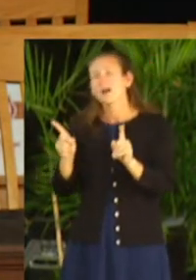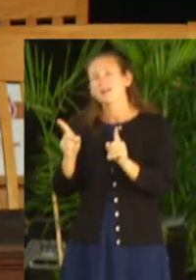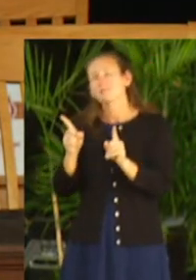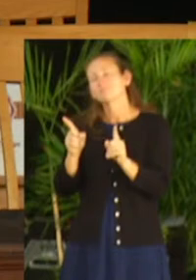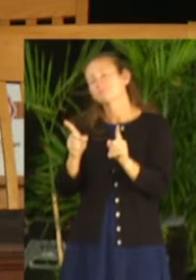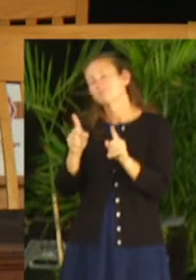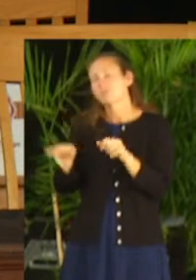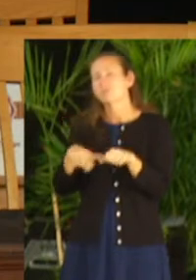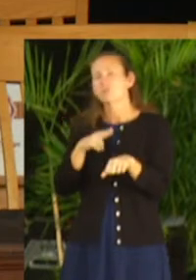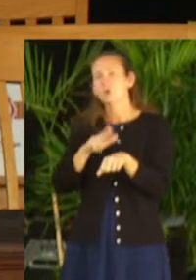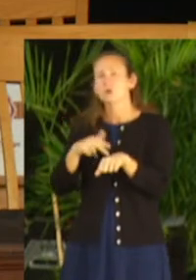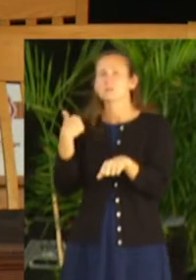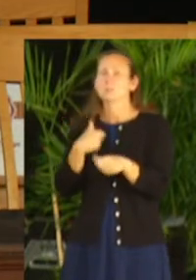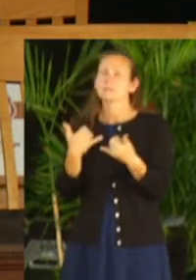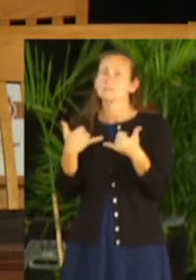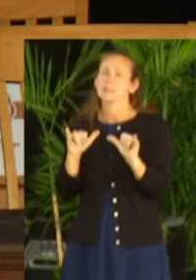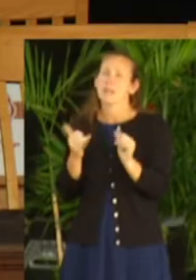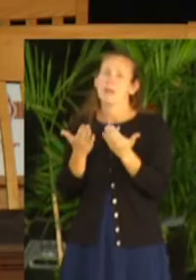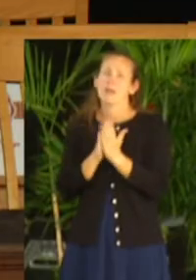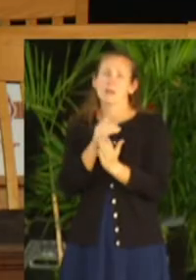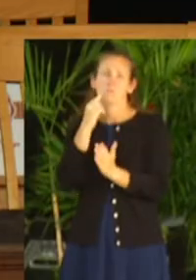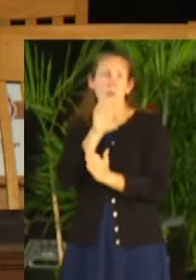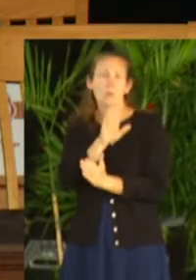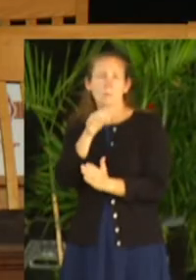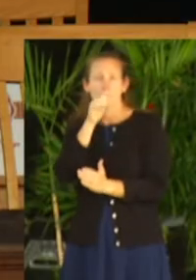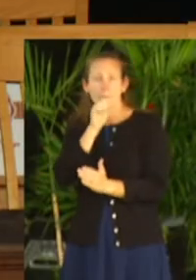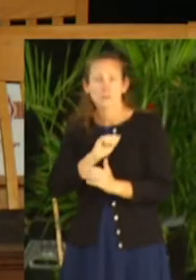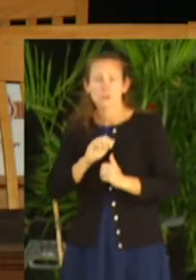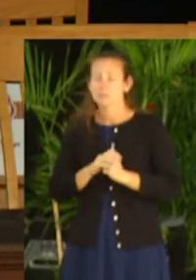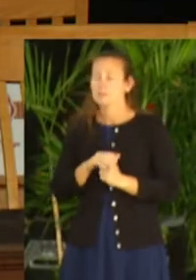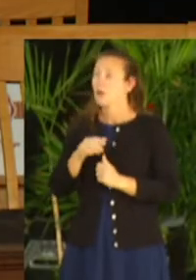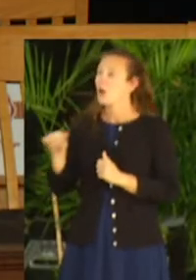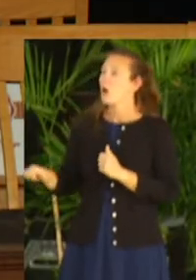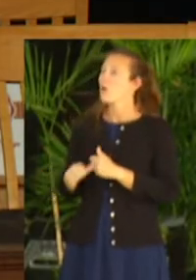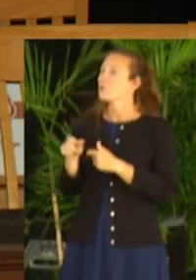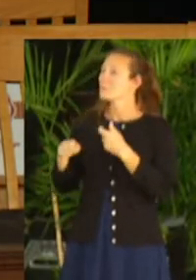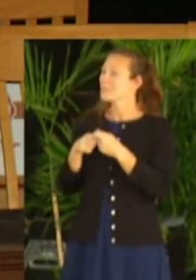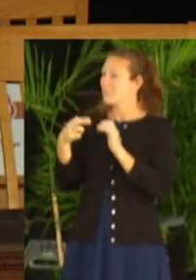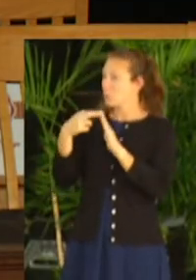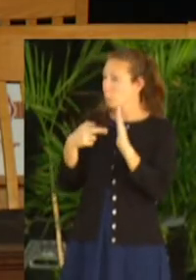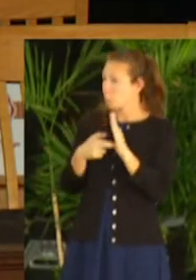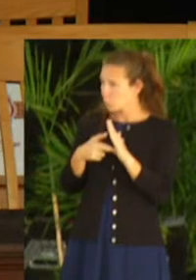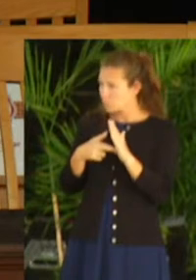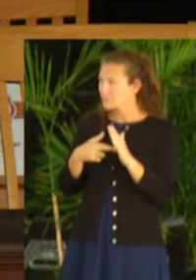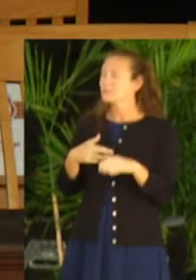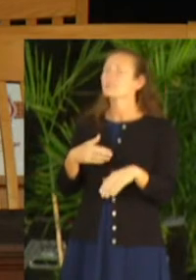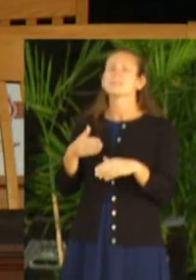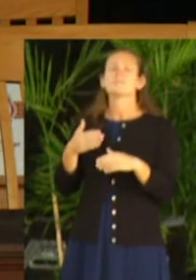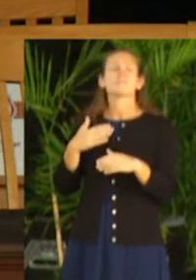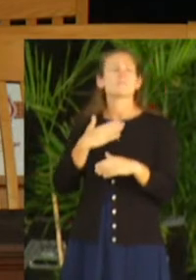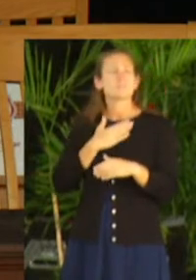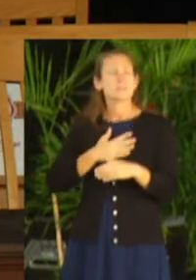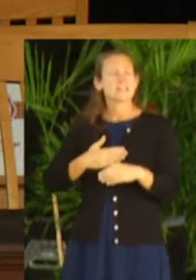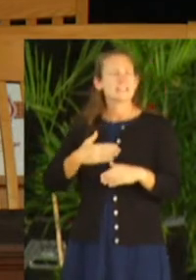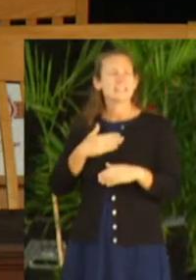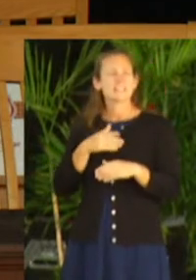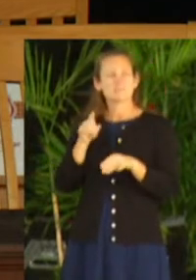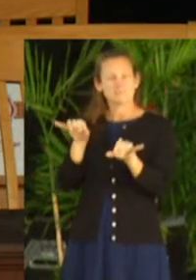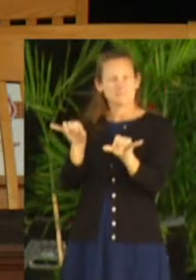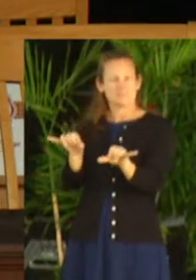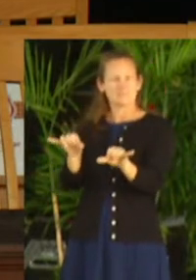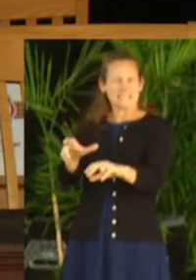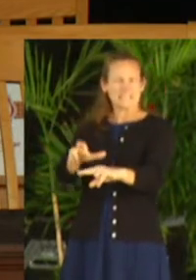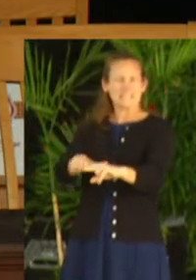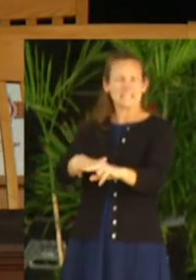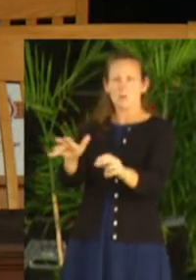the course of the ceremony today. Other specific ground rules, I'll ask that everyone stay seated, right, during the course of the